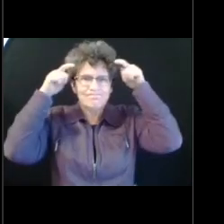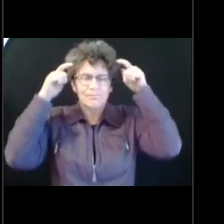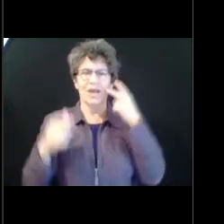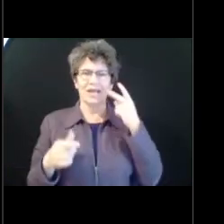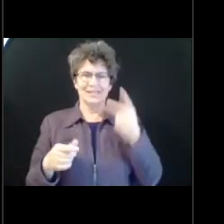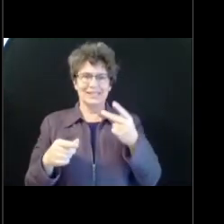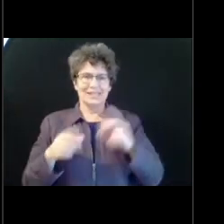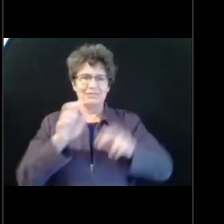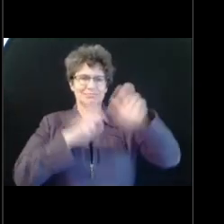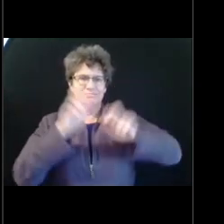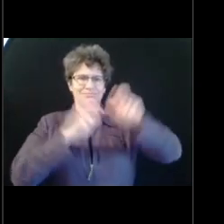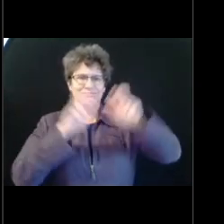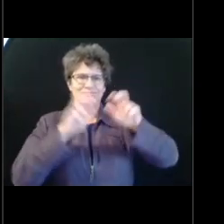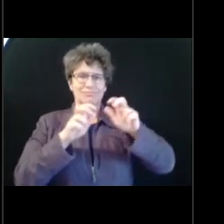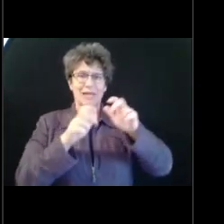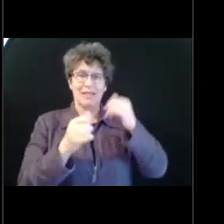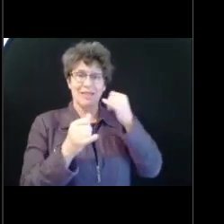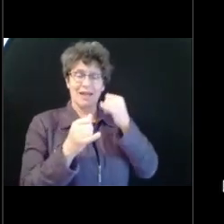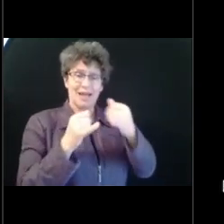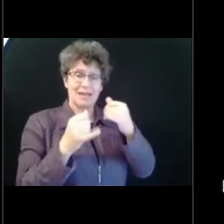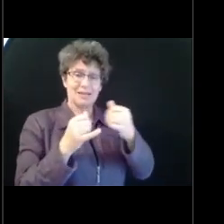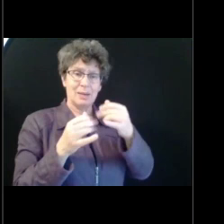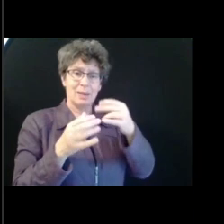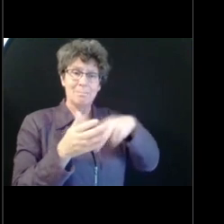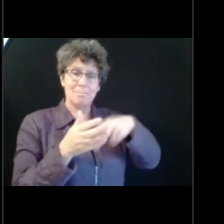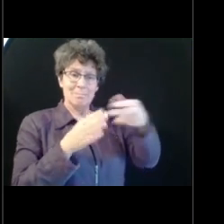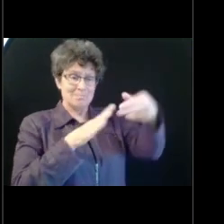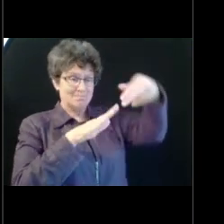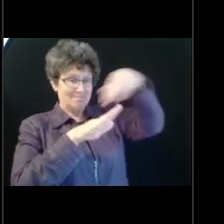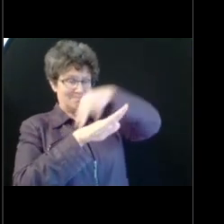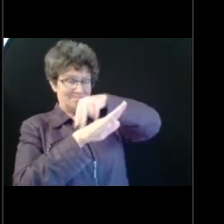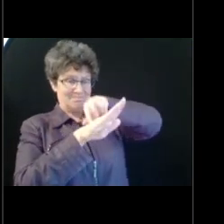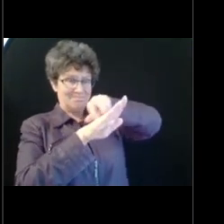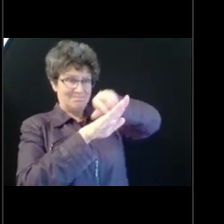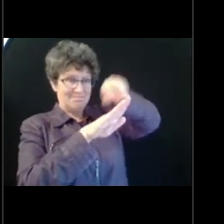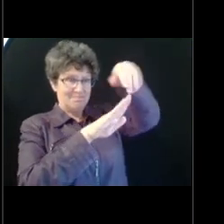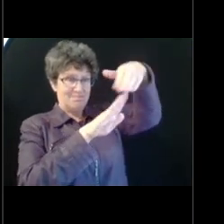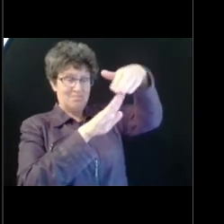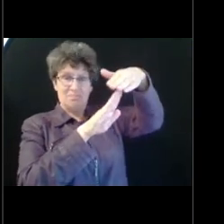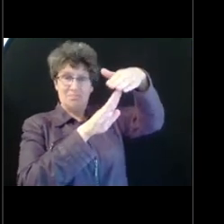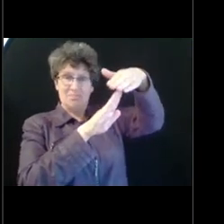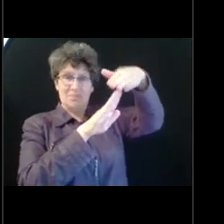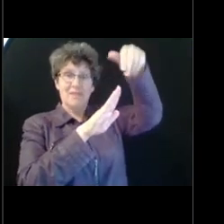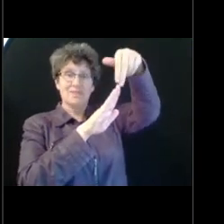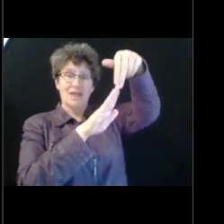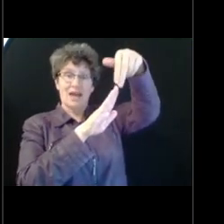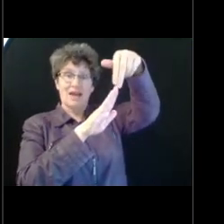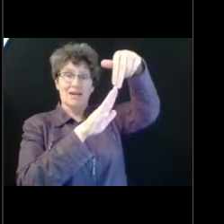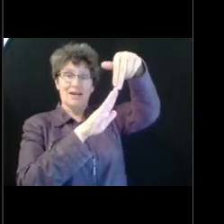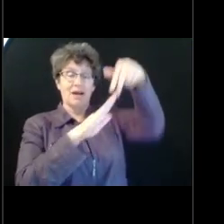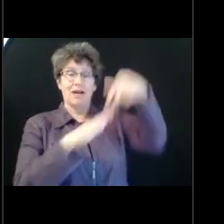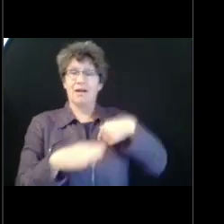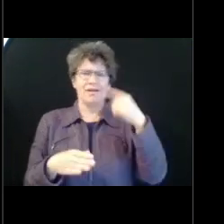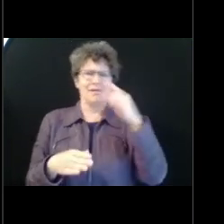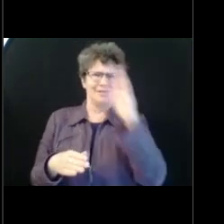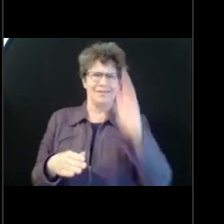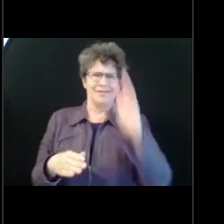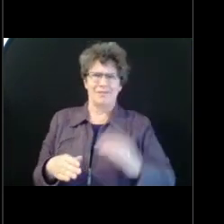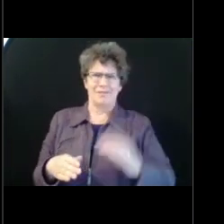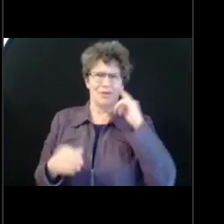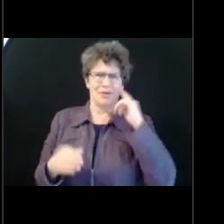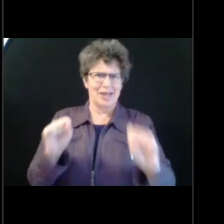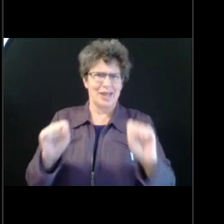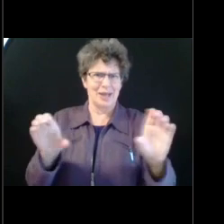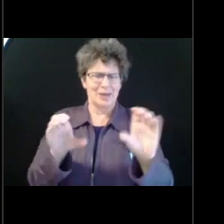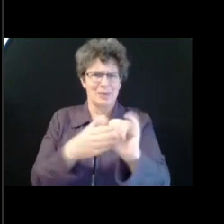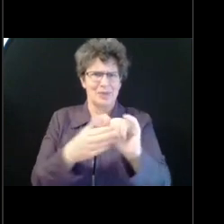peak. I don't think I ever imagined I'd be walking up hills like that. I'd like to shift